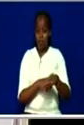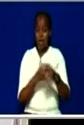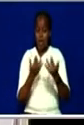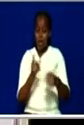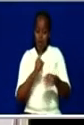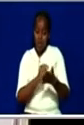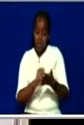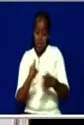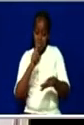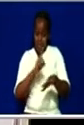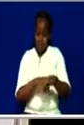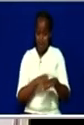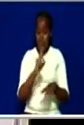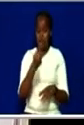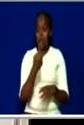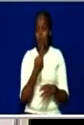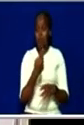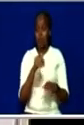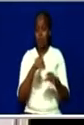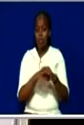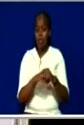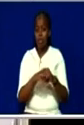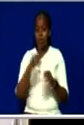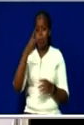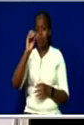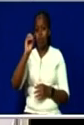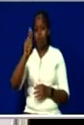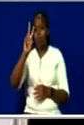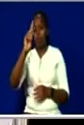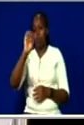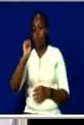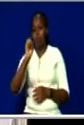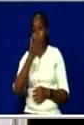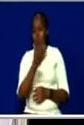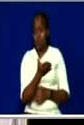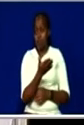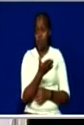you write time in hours,